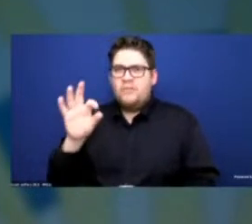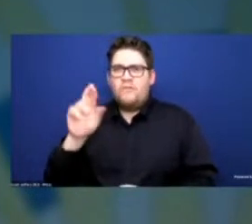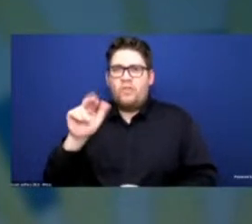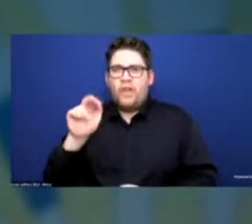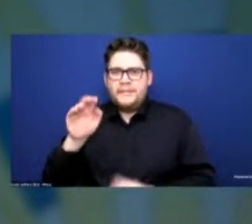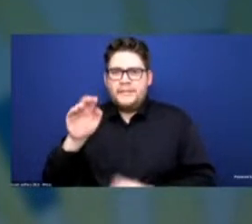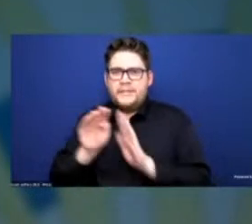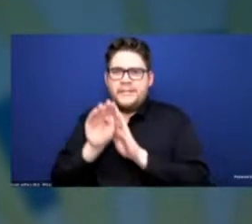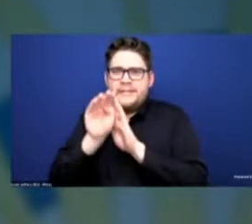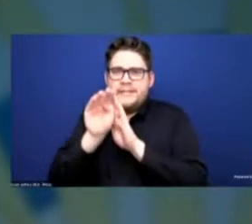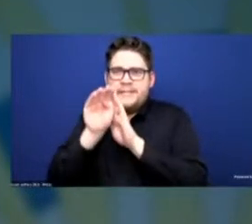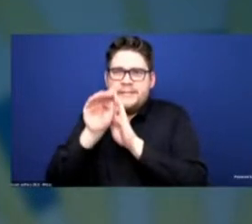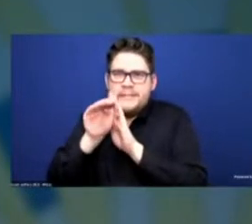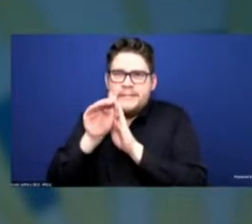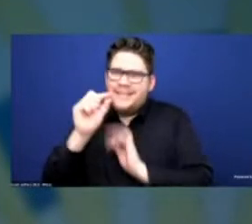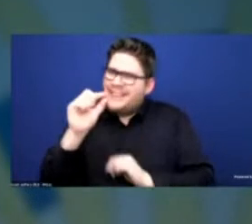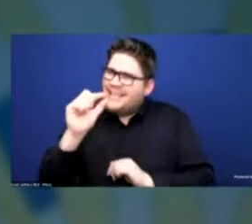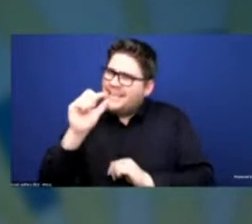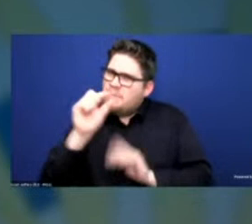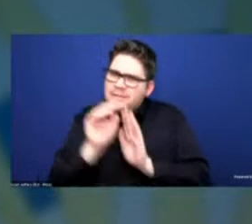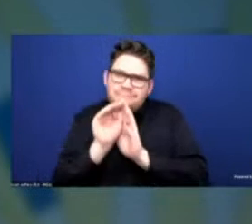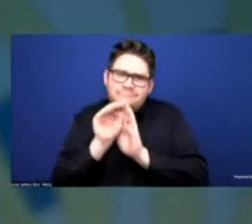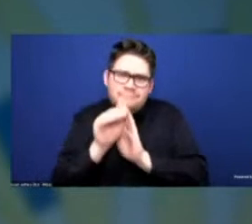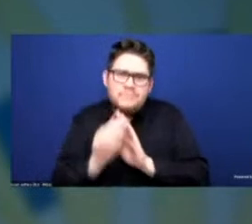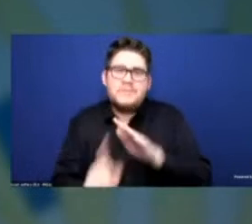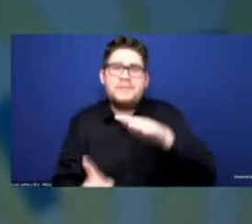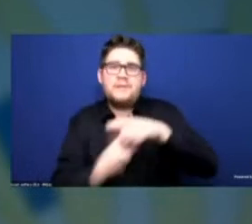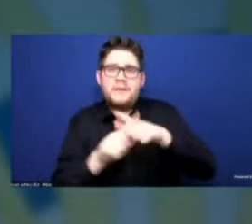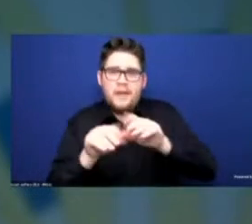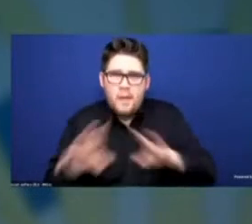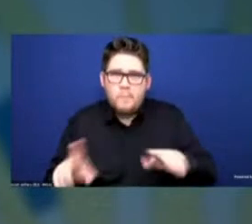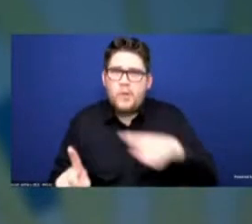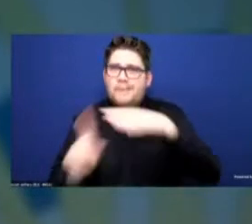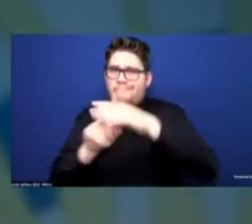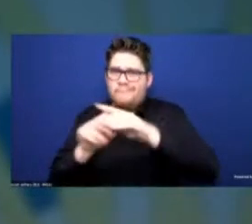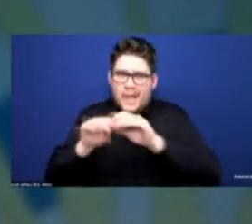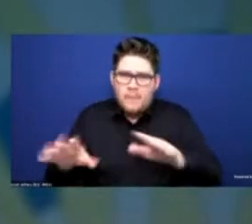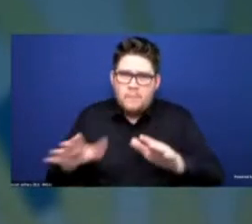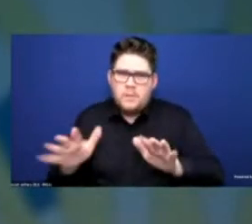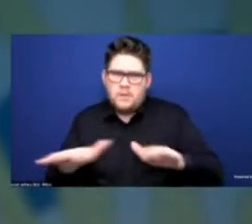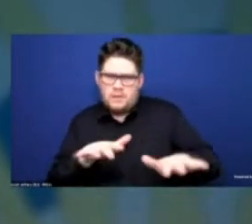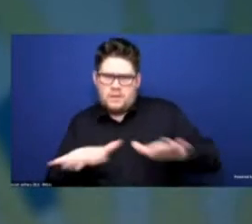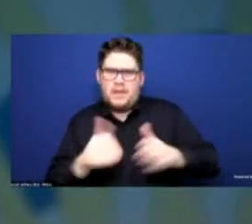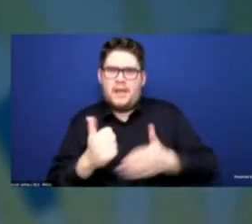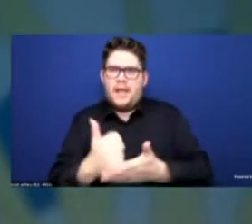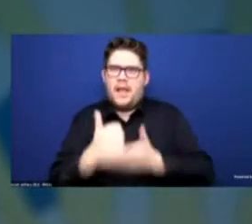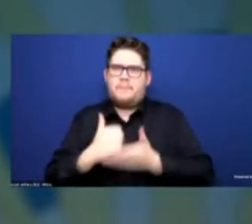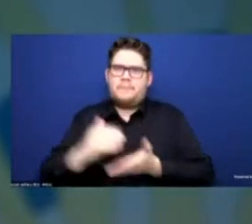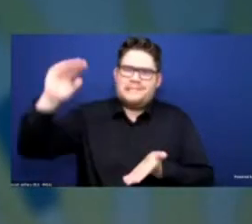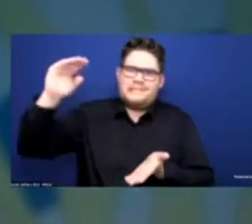was happening has made a difference in reducing those rates of transmission.